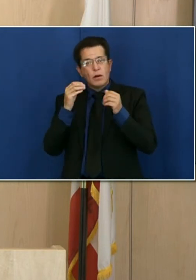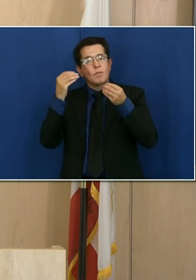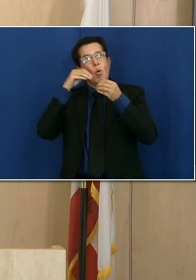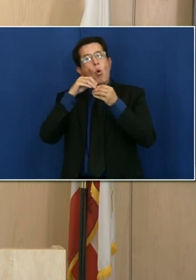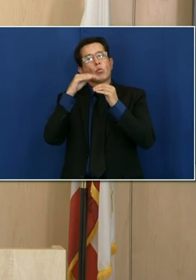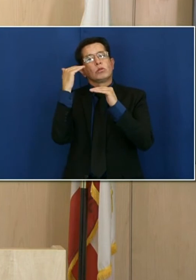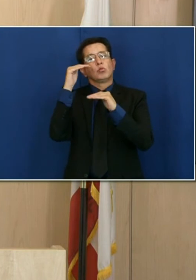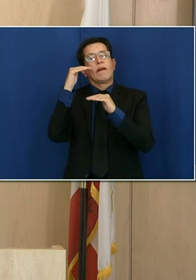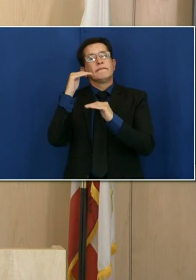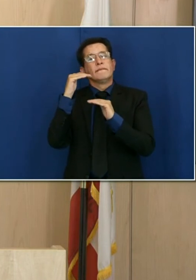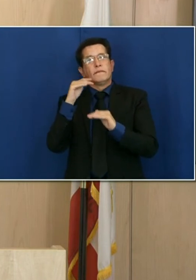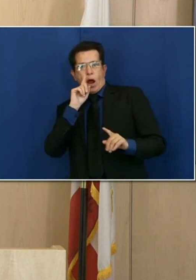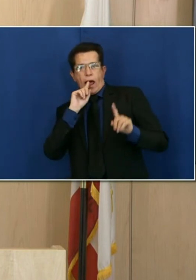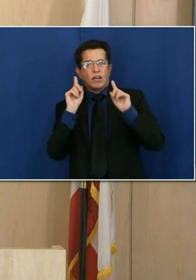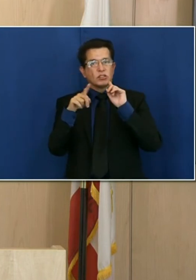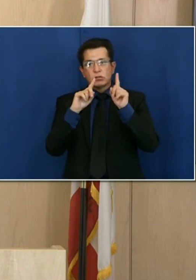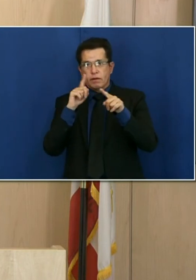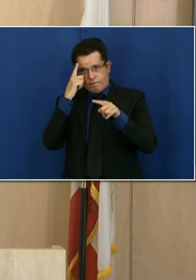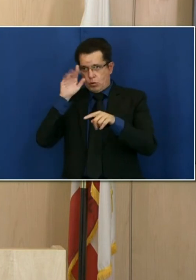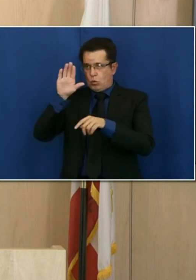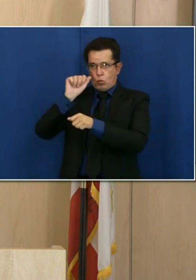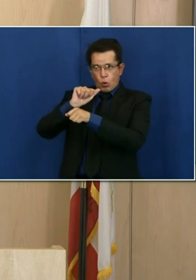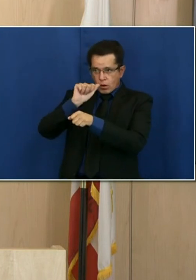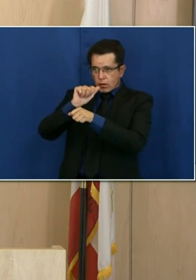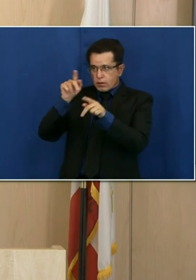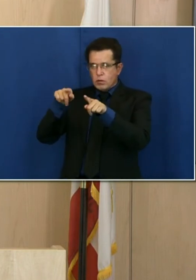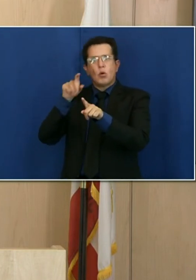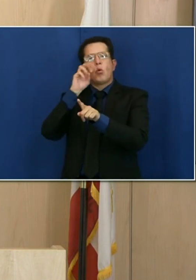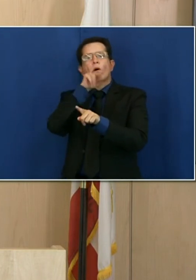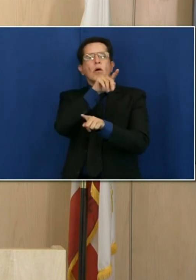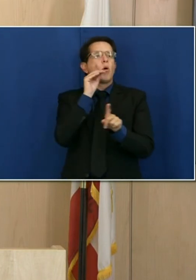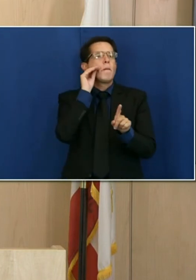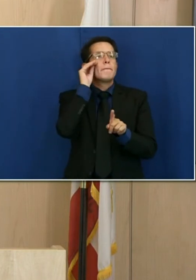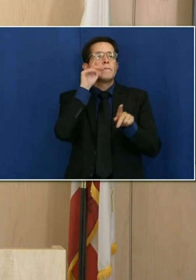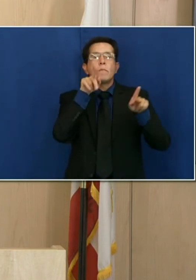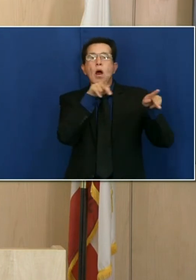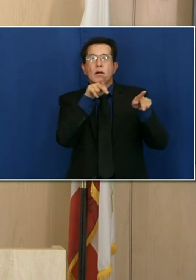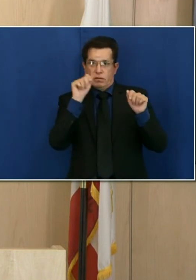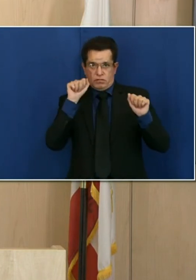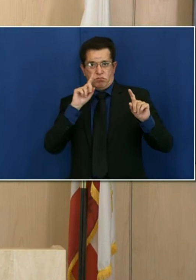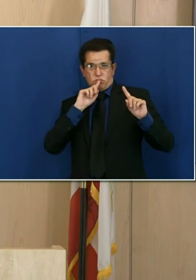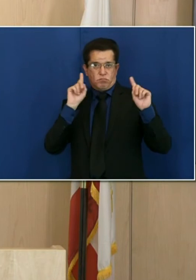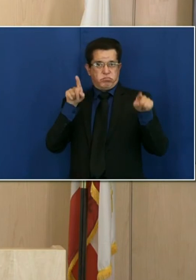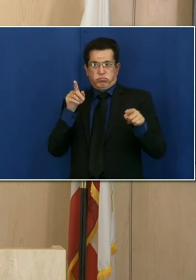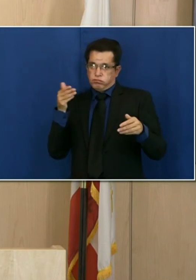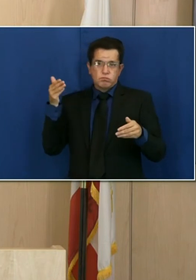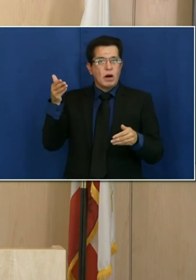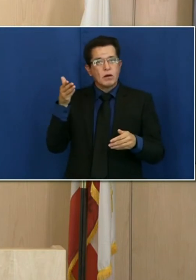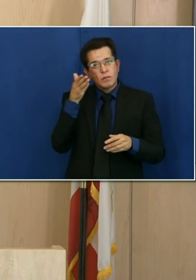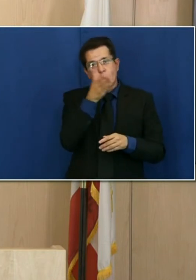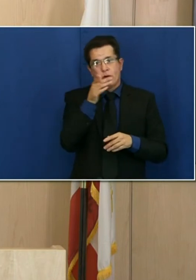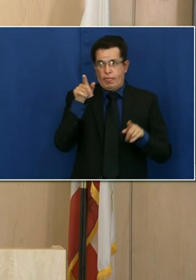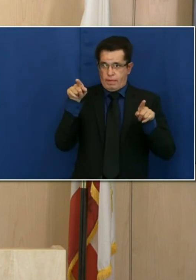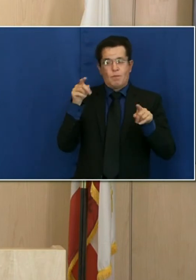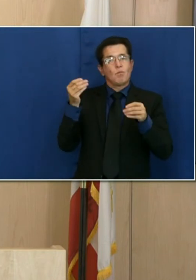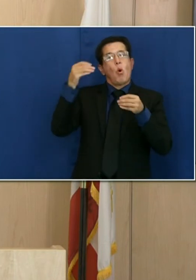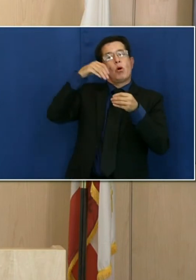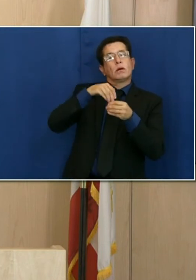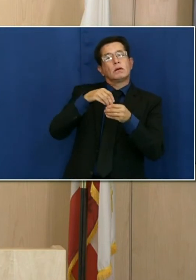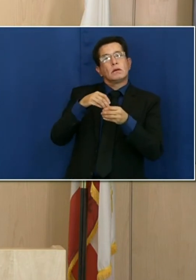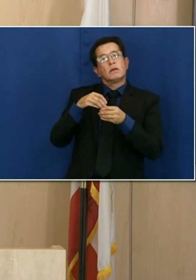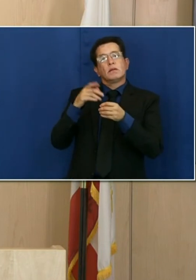restrictive actions against workplaces and home gatherings where it says cases are spreading under the purple tier or